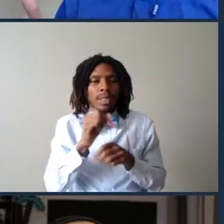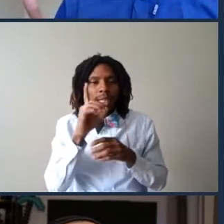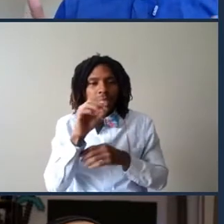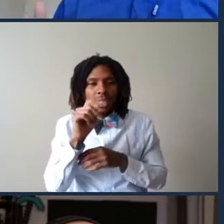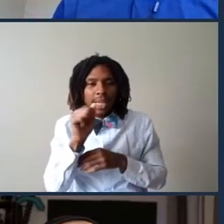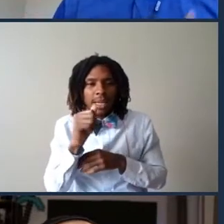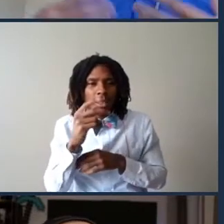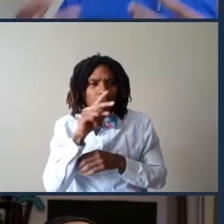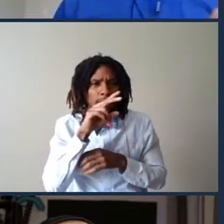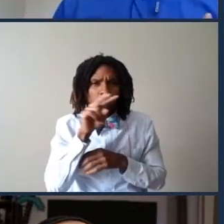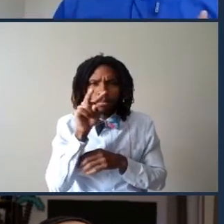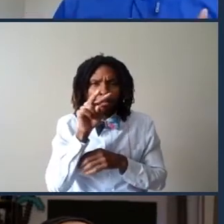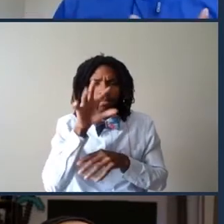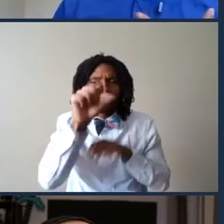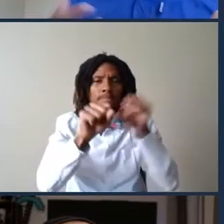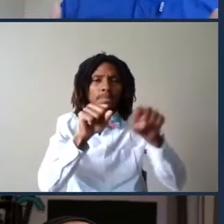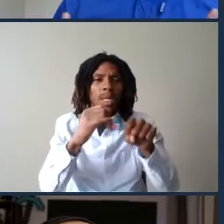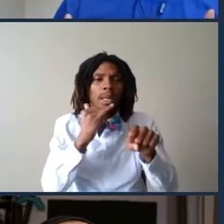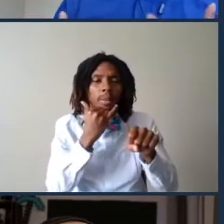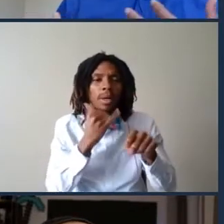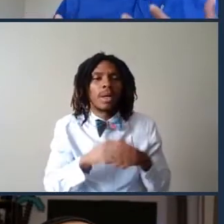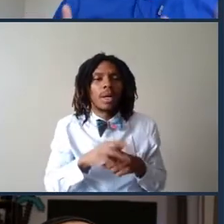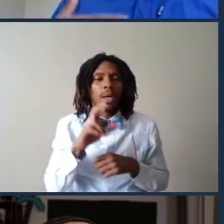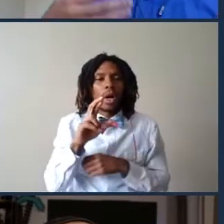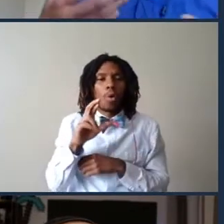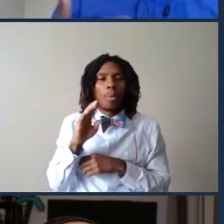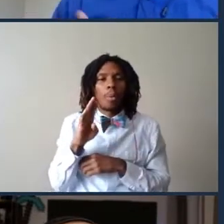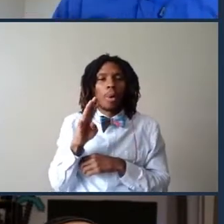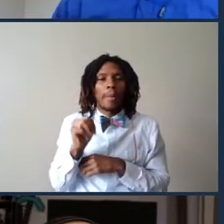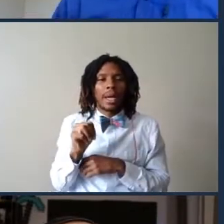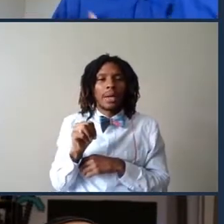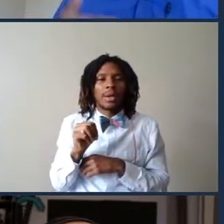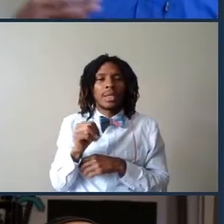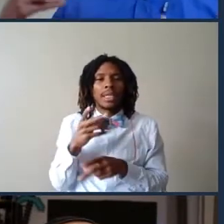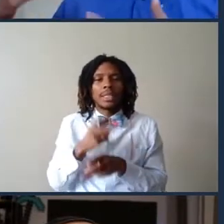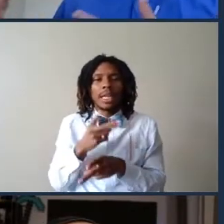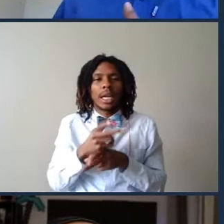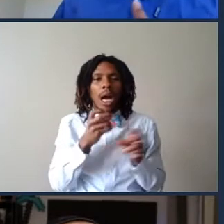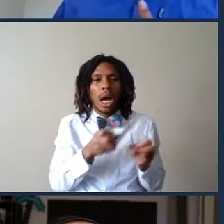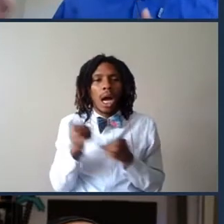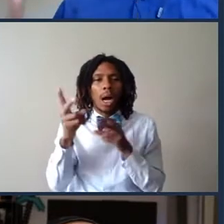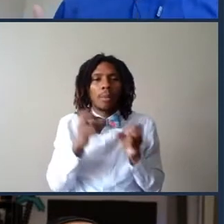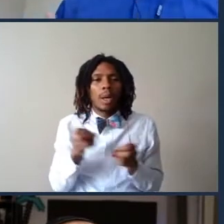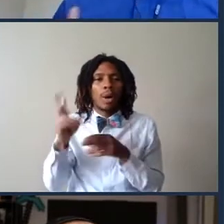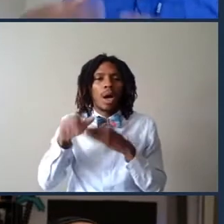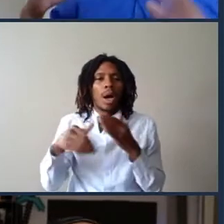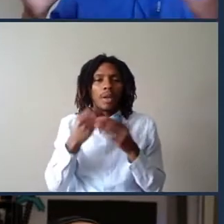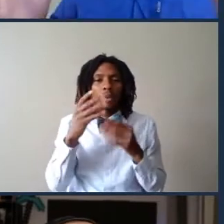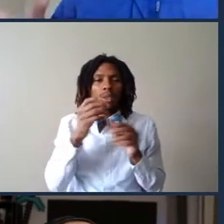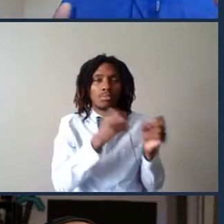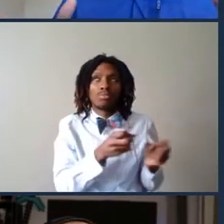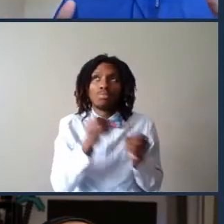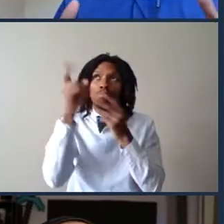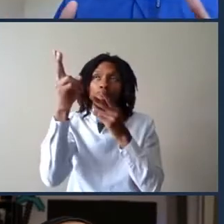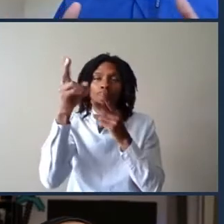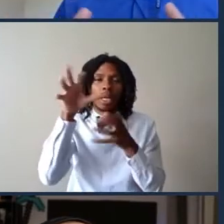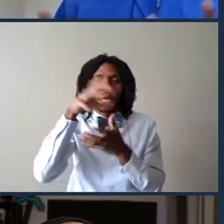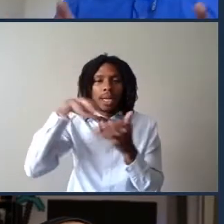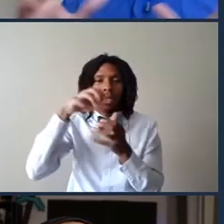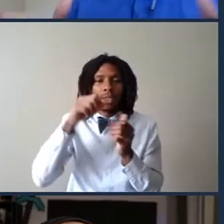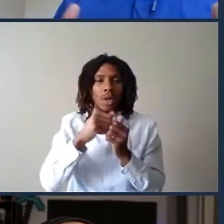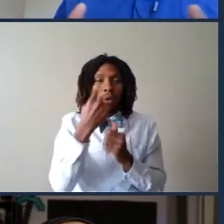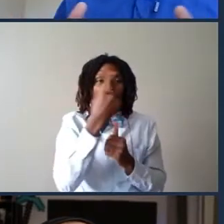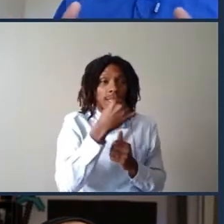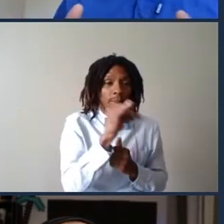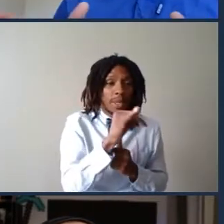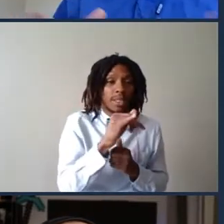bug is. And RoboMaker behind the scenes takes care of uploading all that information to the cloud. So along with the simulation aspects,